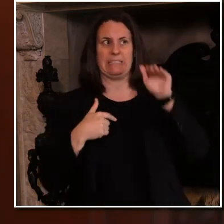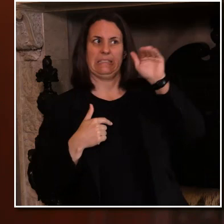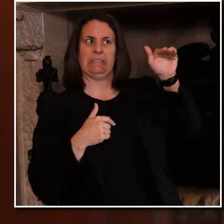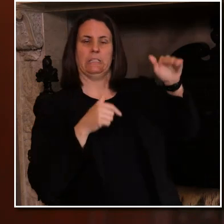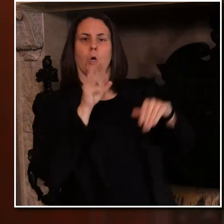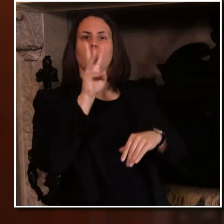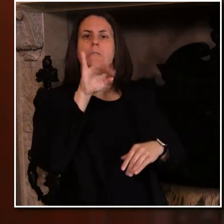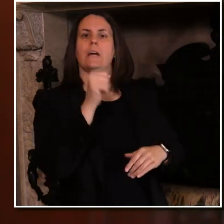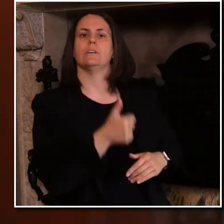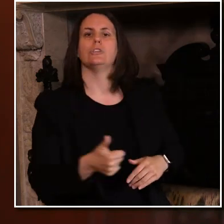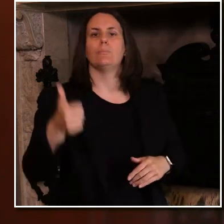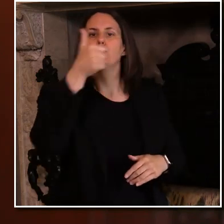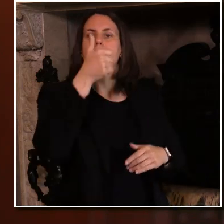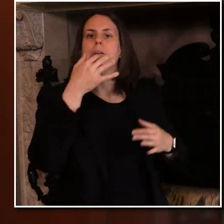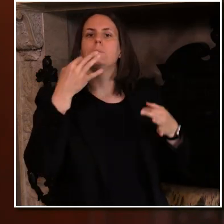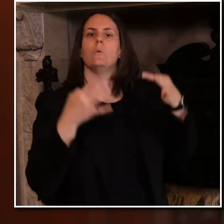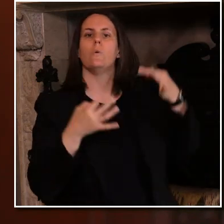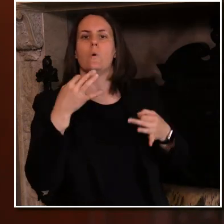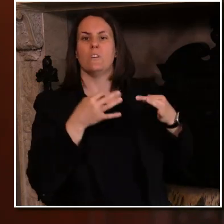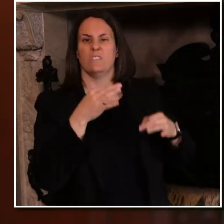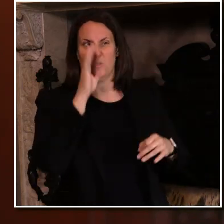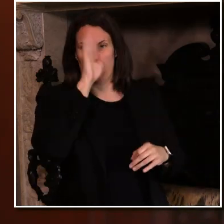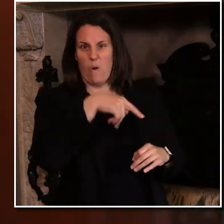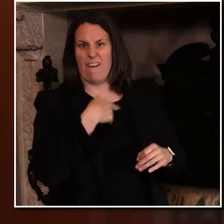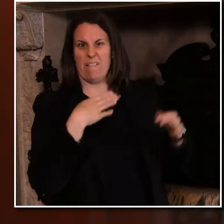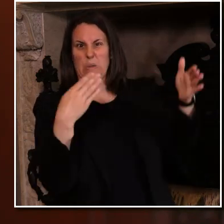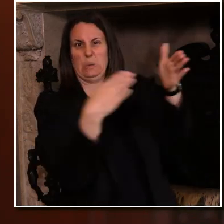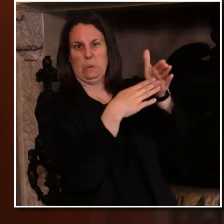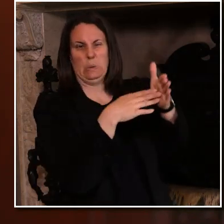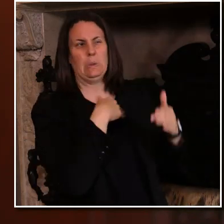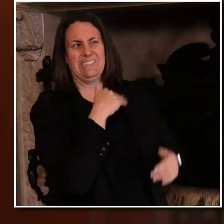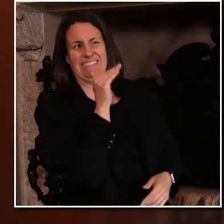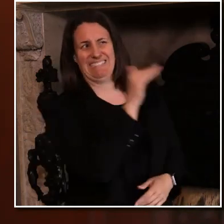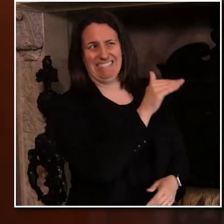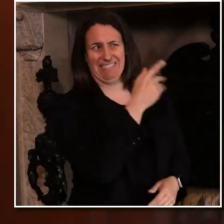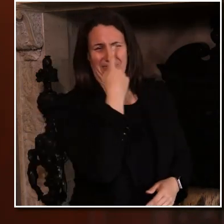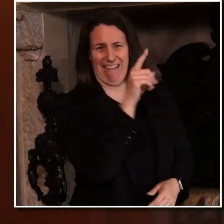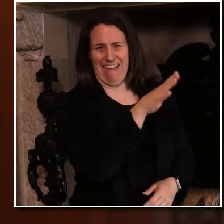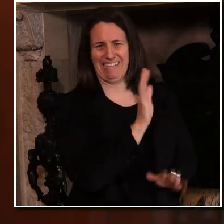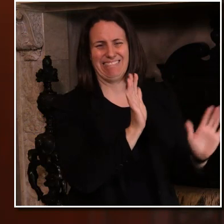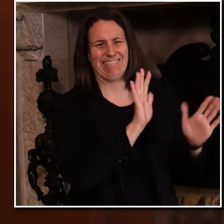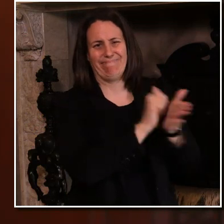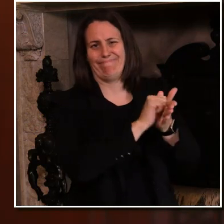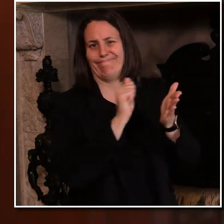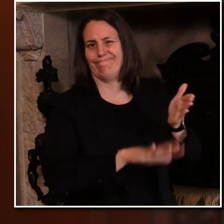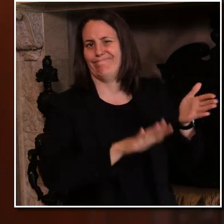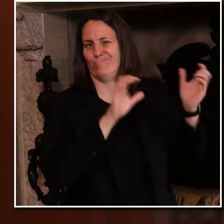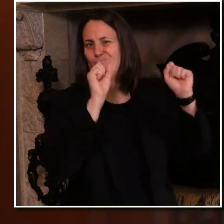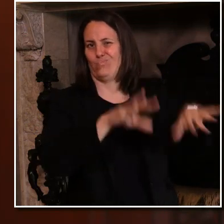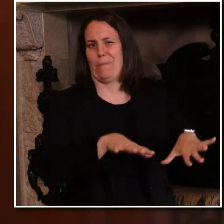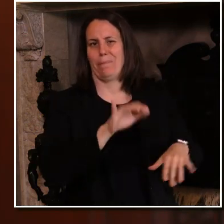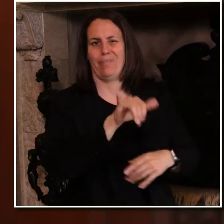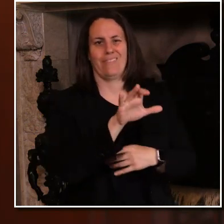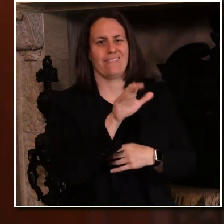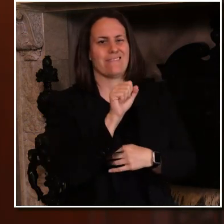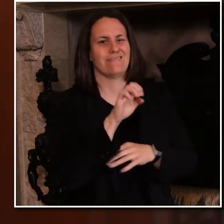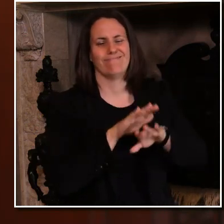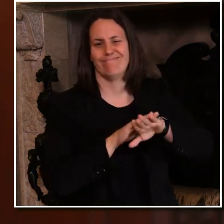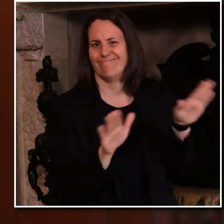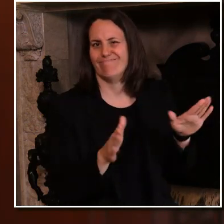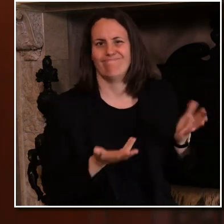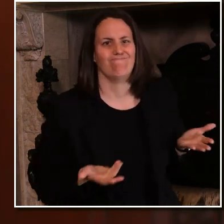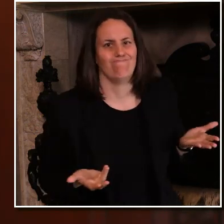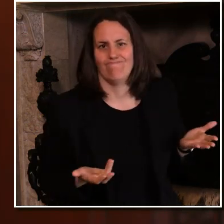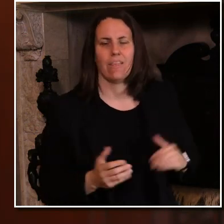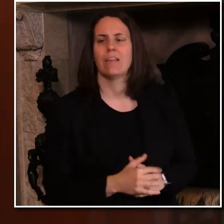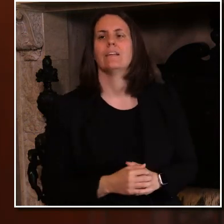Republicans filed to take away Safer at Home. Wisconsin's pandemic laws give DHS broad powers to implement